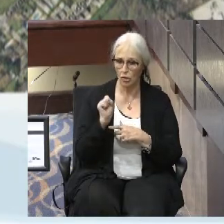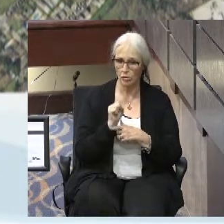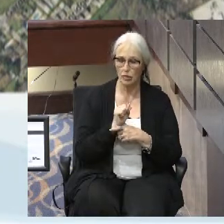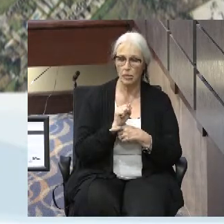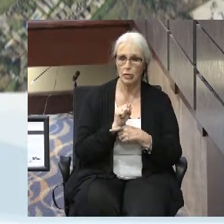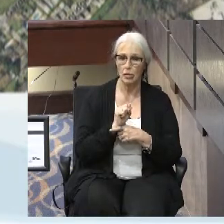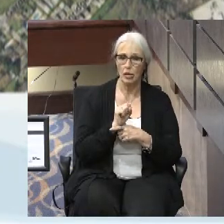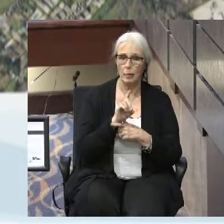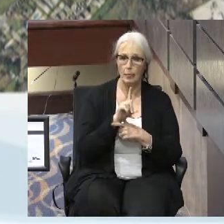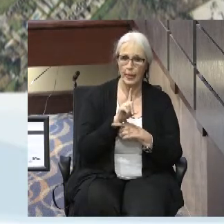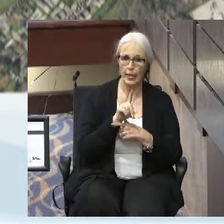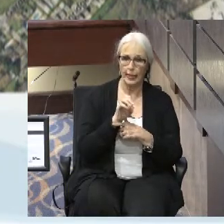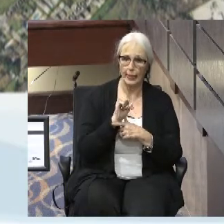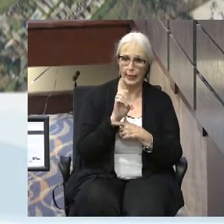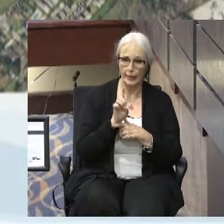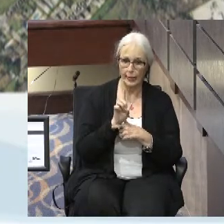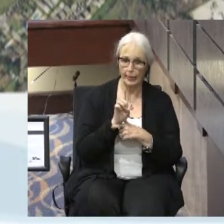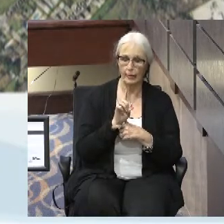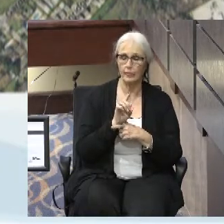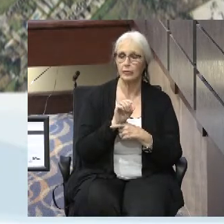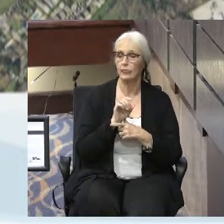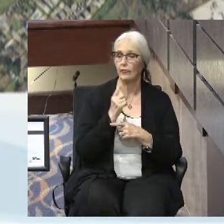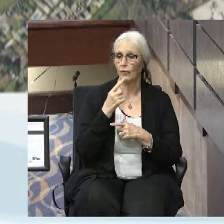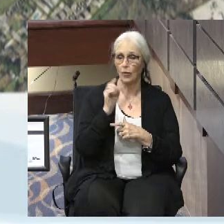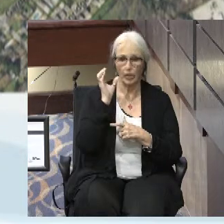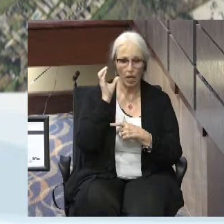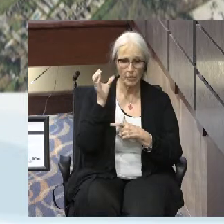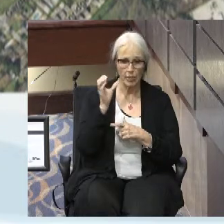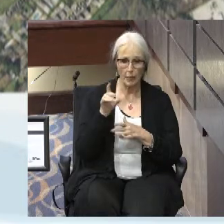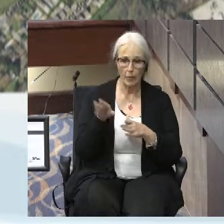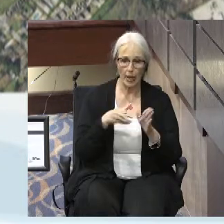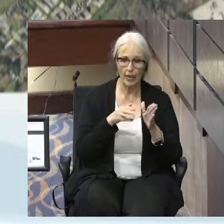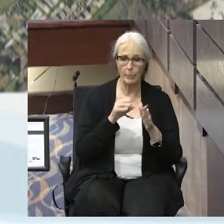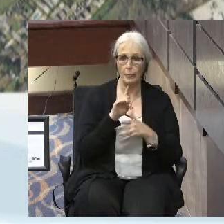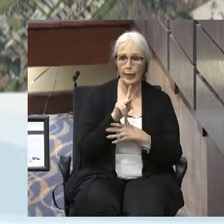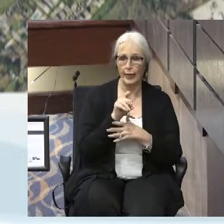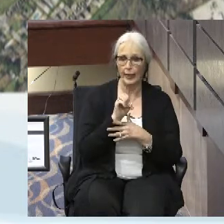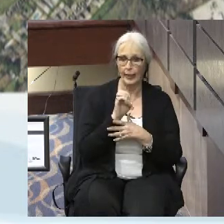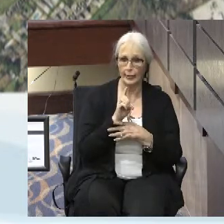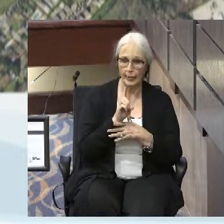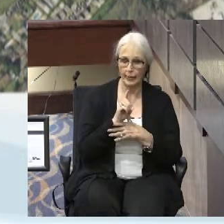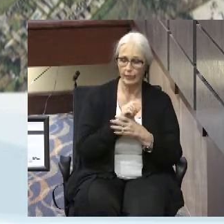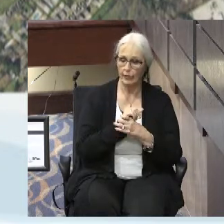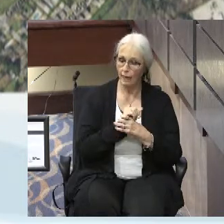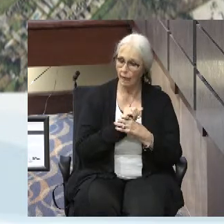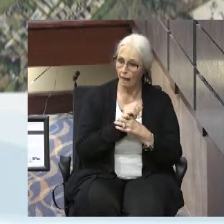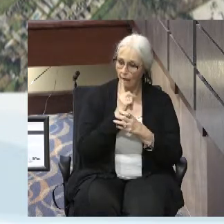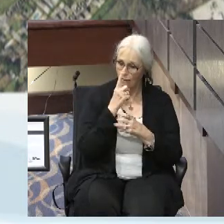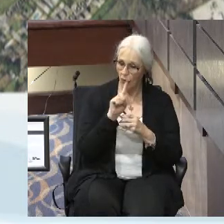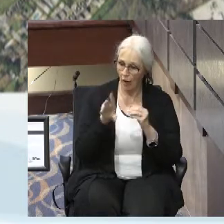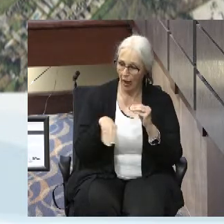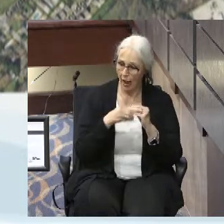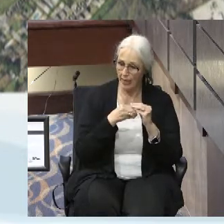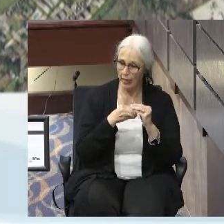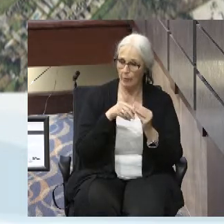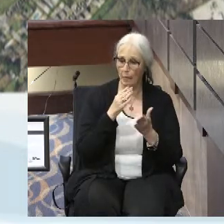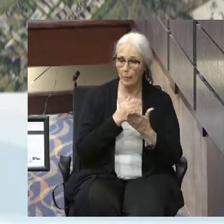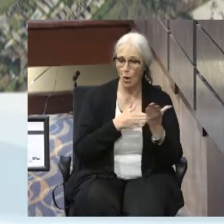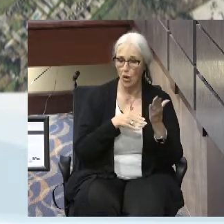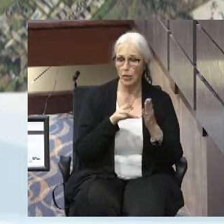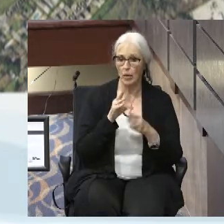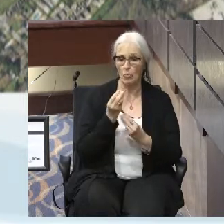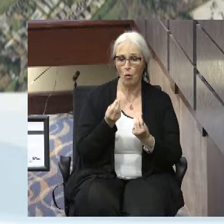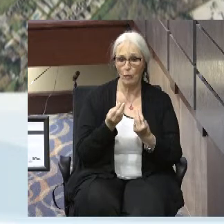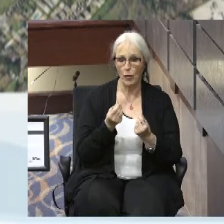to PUD, and 3, otherwise revise the concept plan of the PUD to allow 7 duplexes within the added portion of the property. Providing for